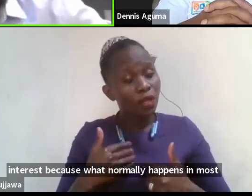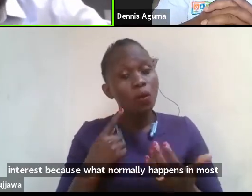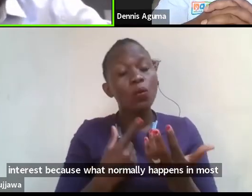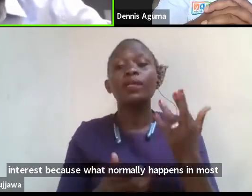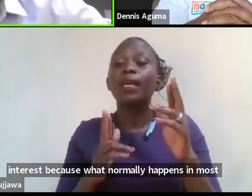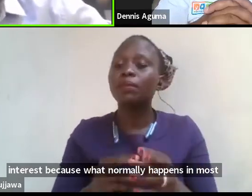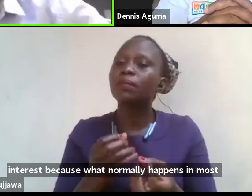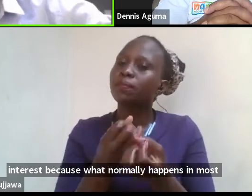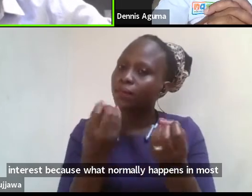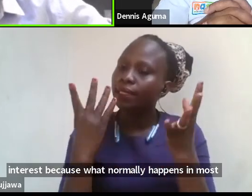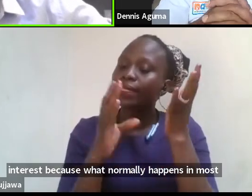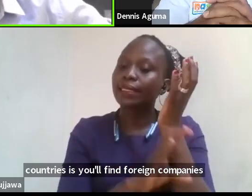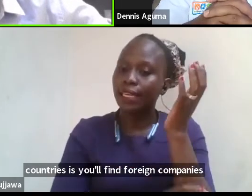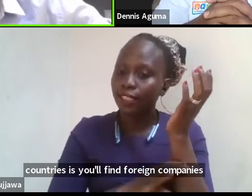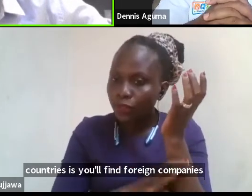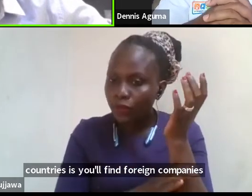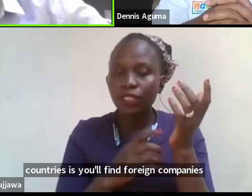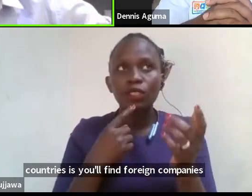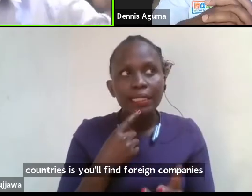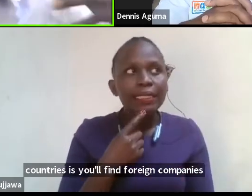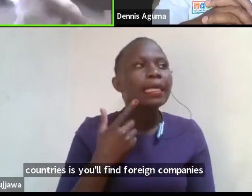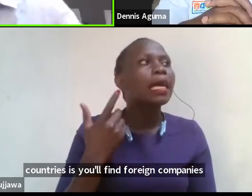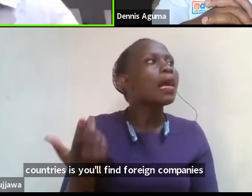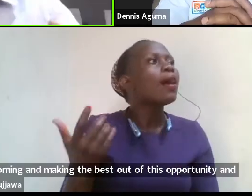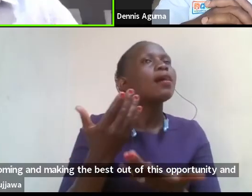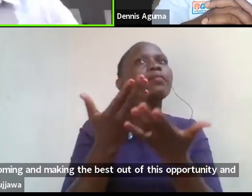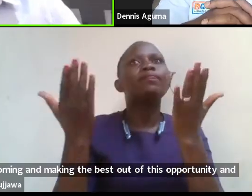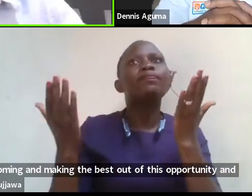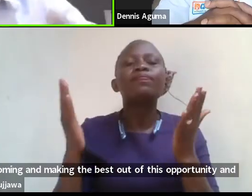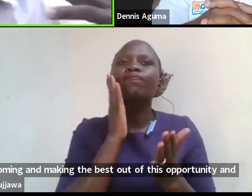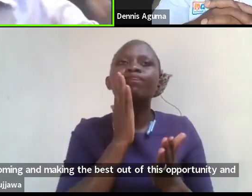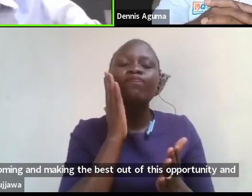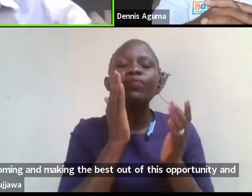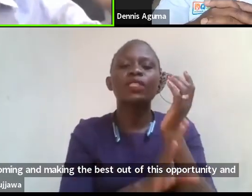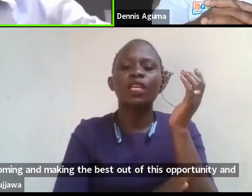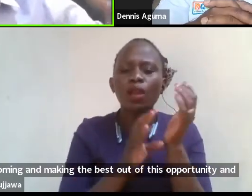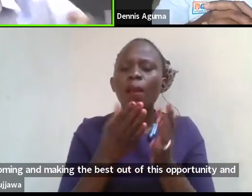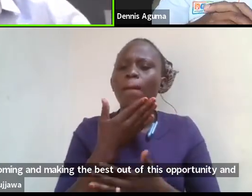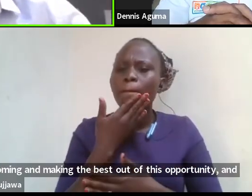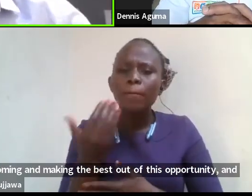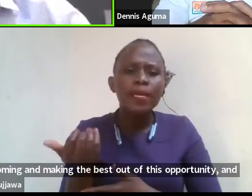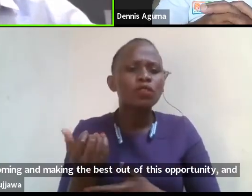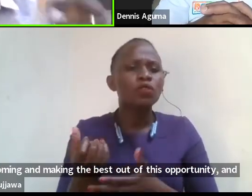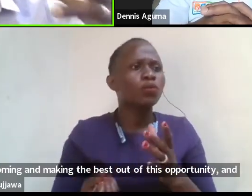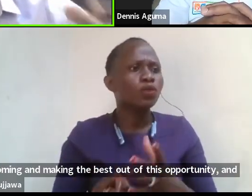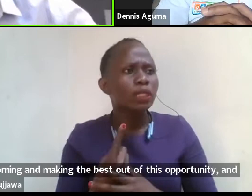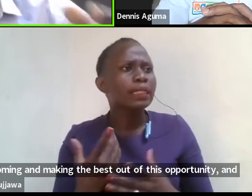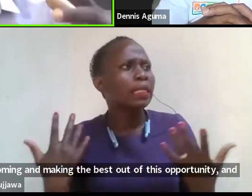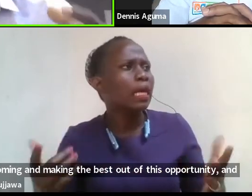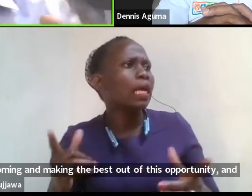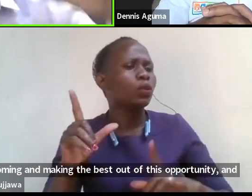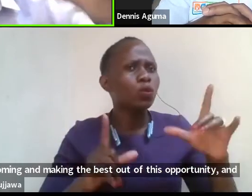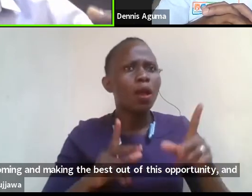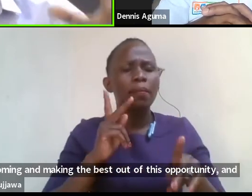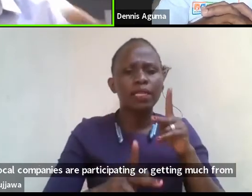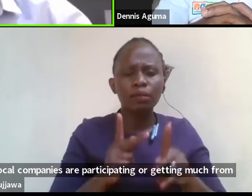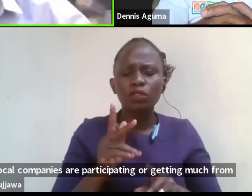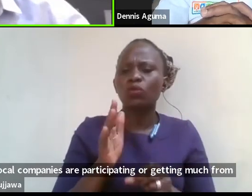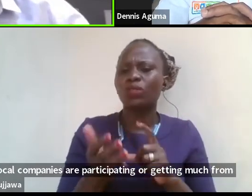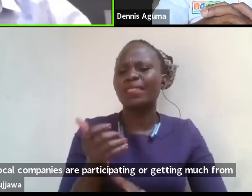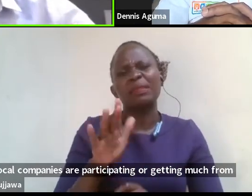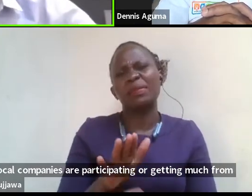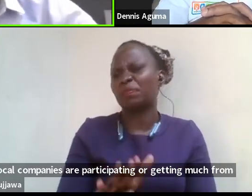foreign companies coming and making the best out of this opportunity and local companies not participating or getting much from it. It's our opportunity now based